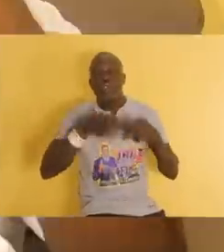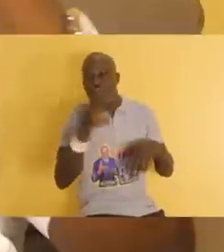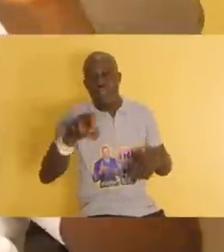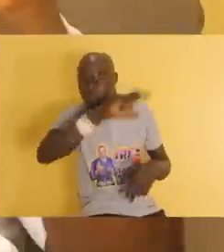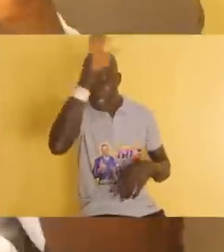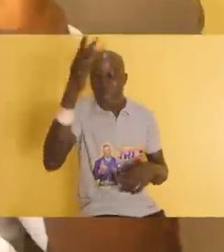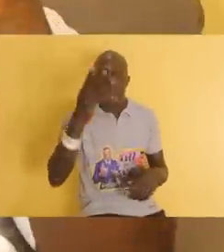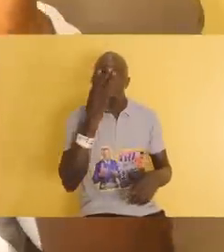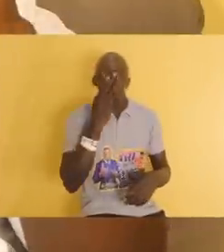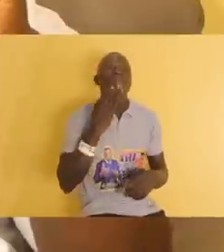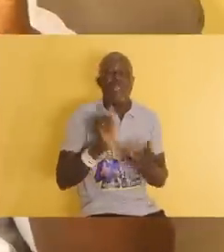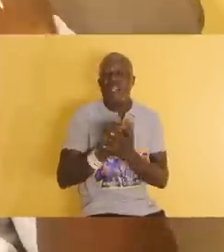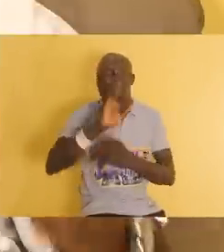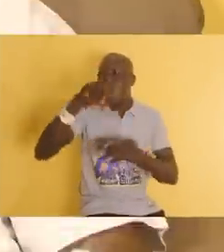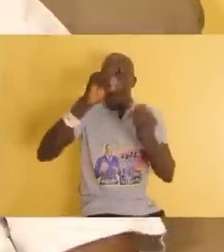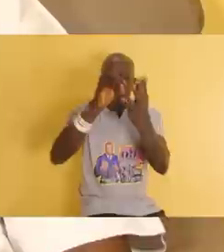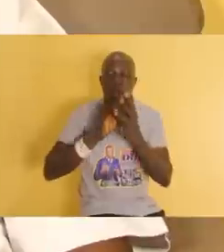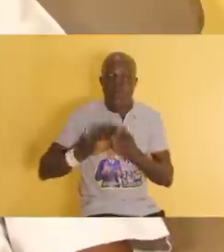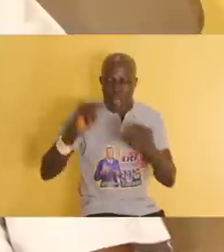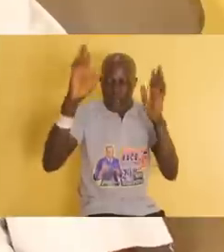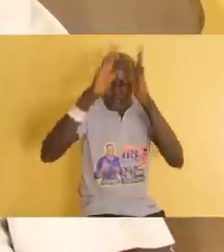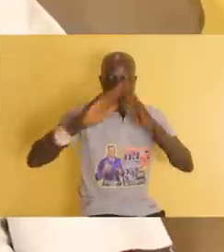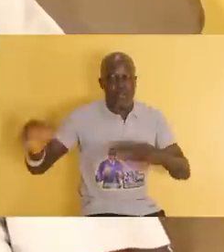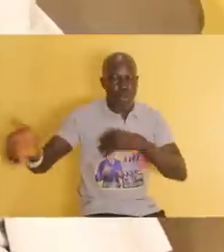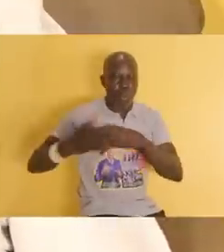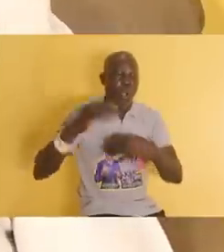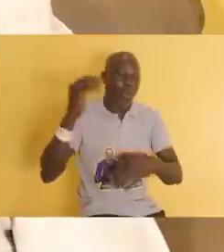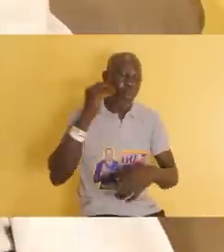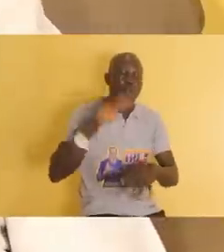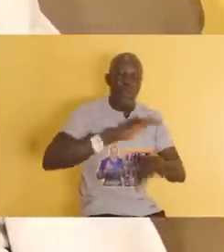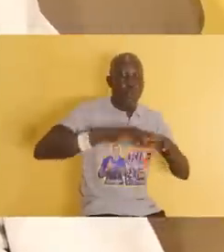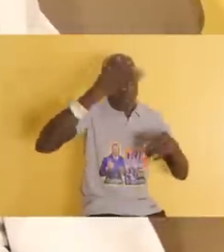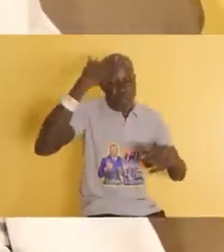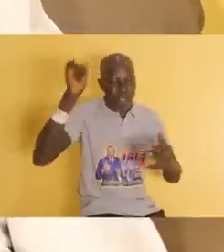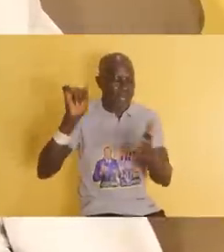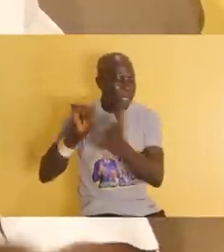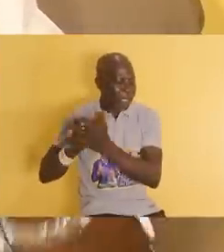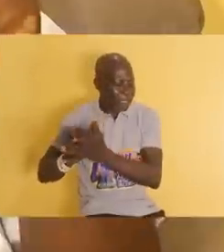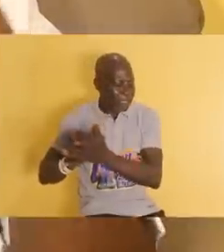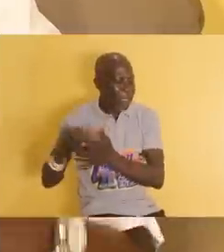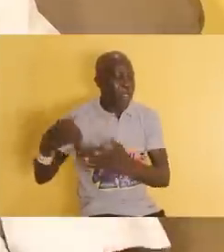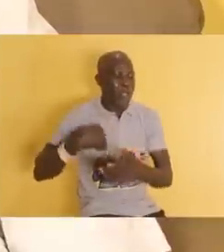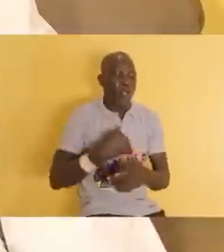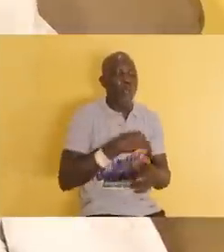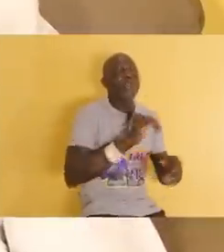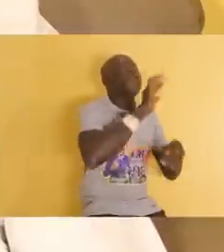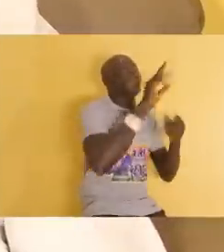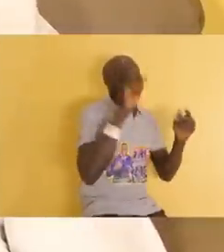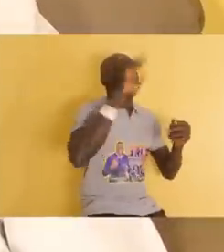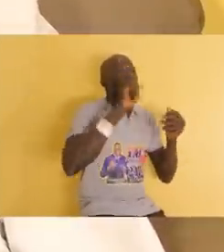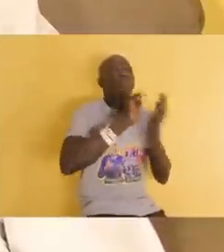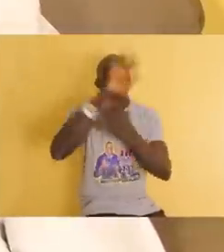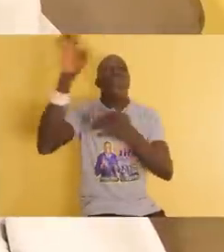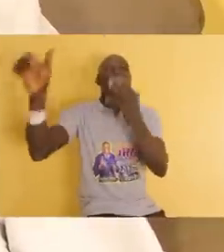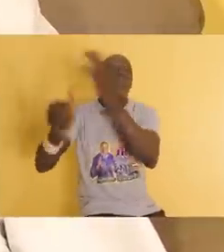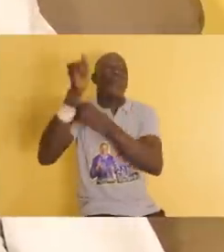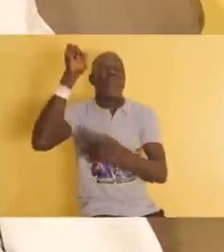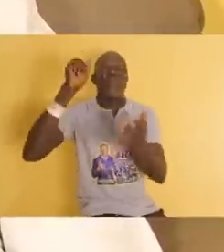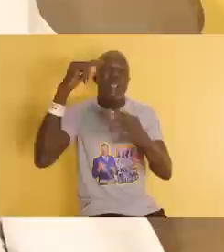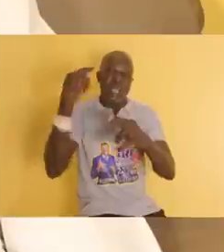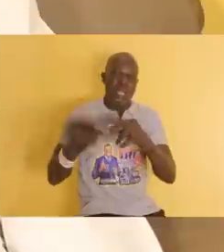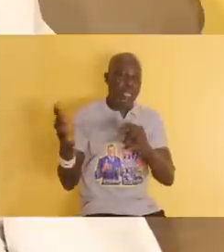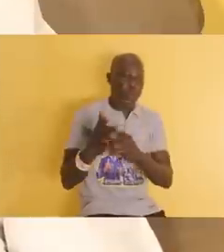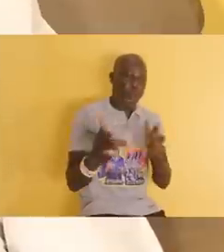The journey will not be so good. Really. That one will never go back. Don't forget that. Ah, God, fire we must not tarnish our heaven with